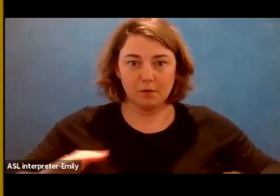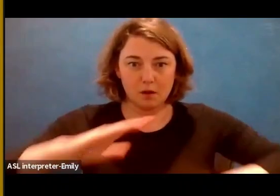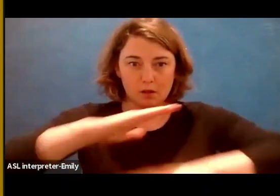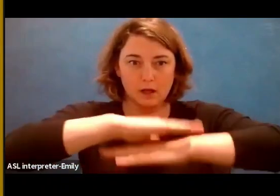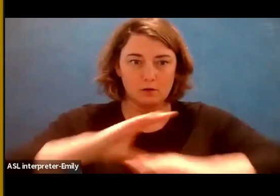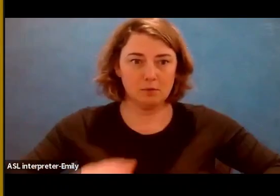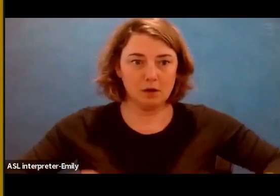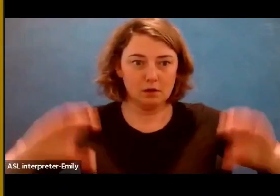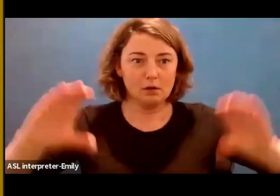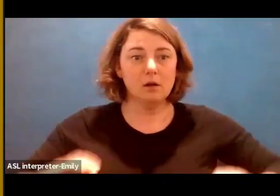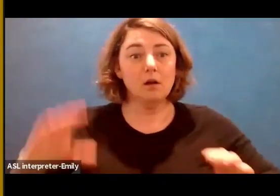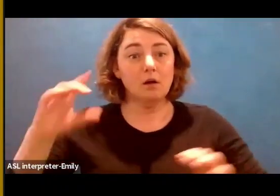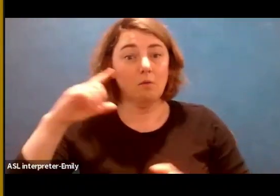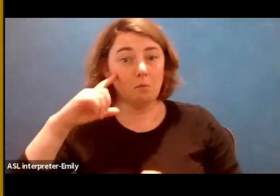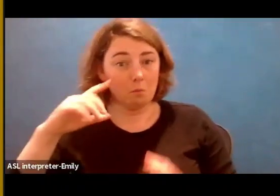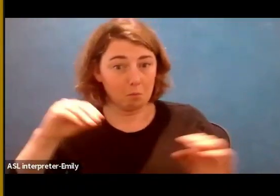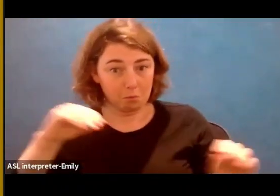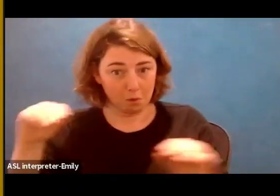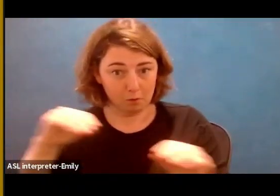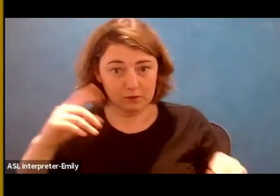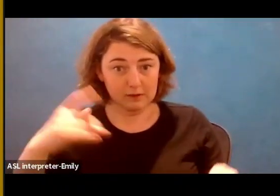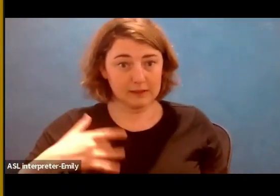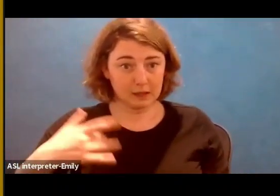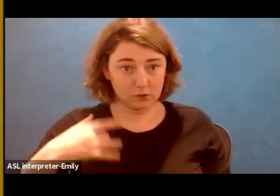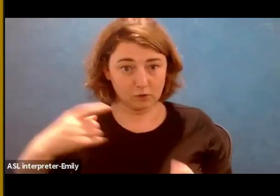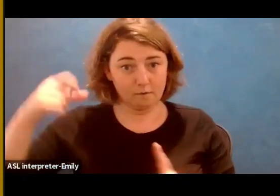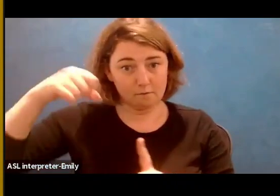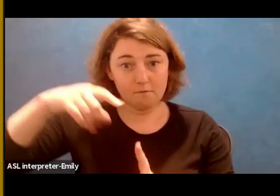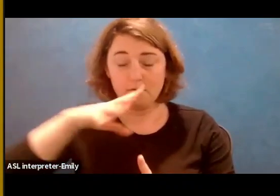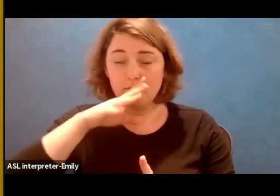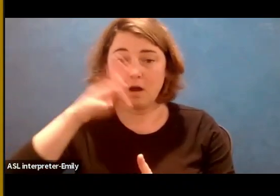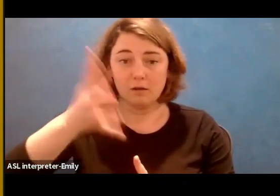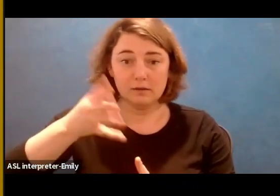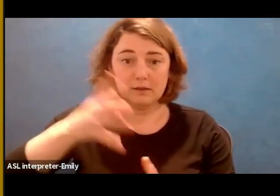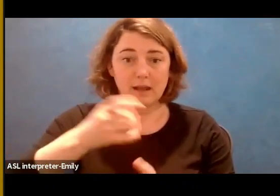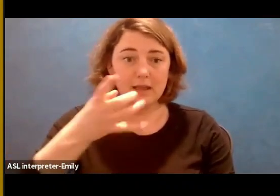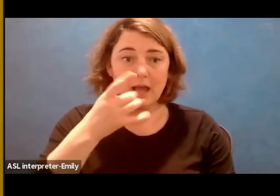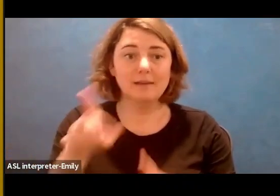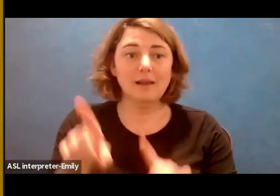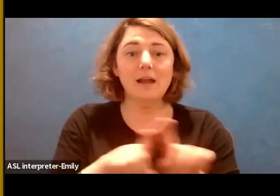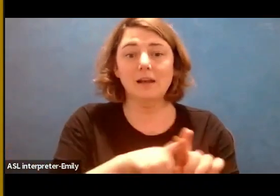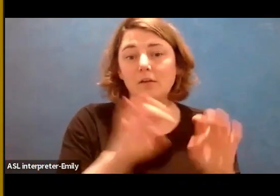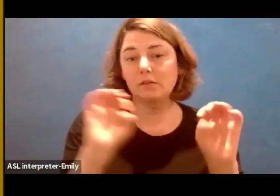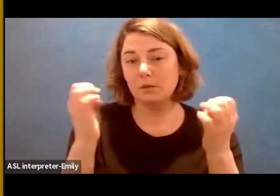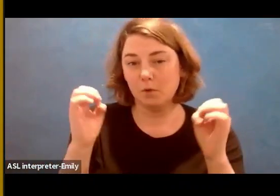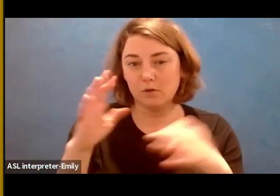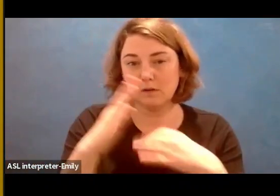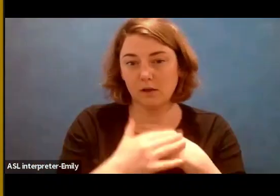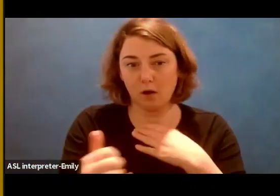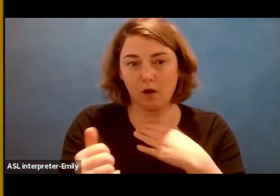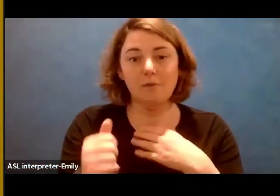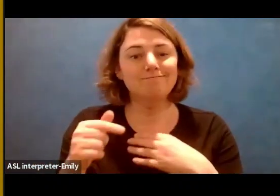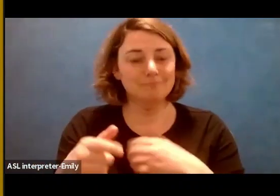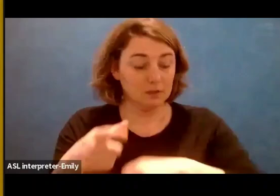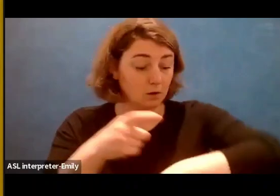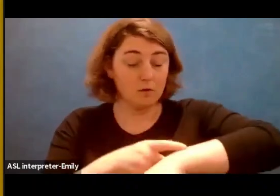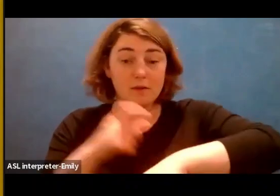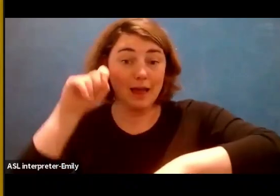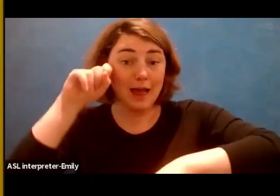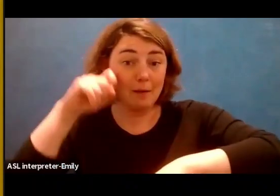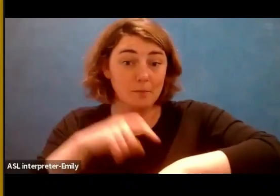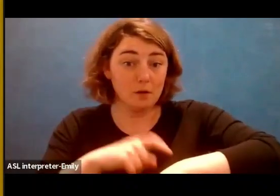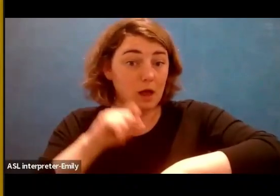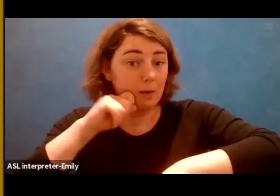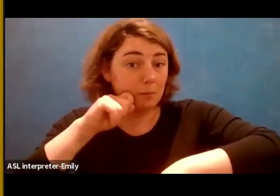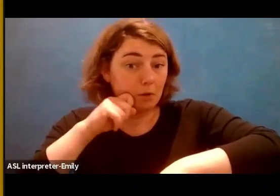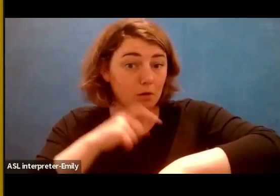cabinets, motion-censored faucets and lights, and emergency call systems. And one of the nice things too now with the Apple Watches is that they will have a